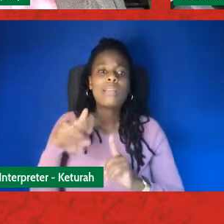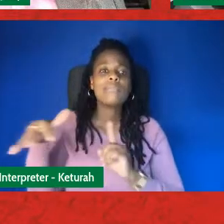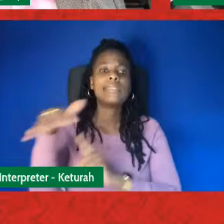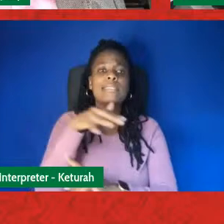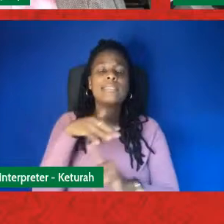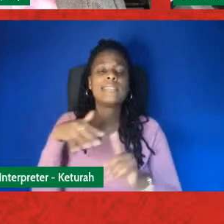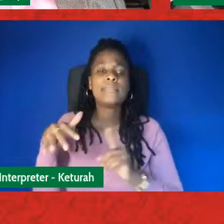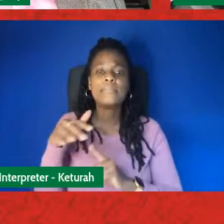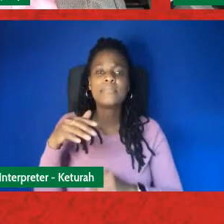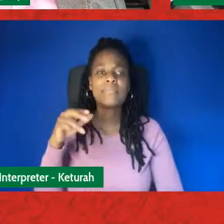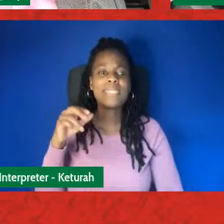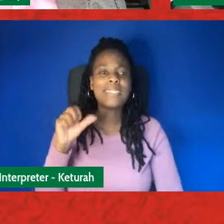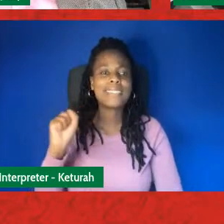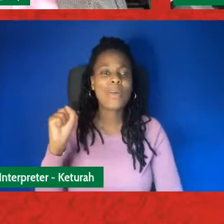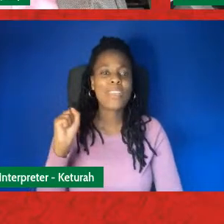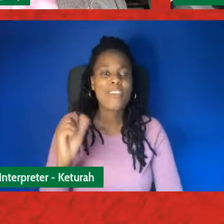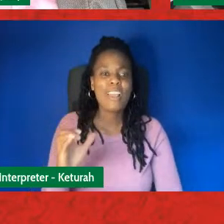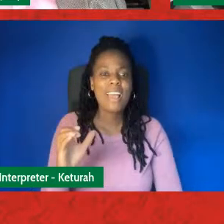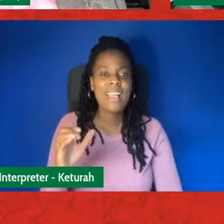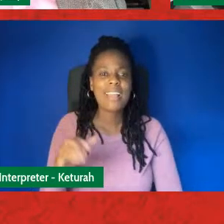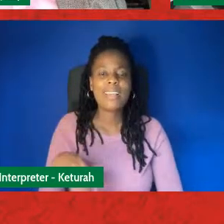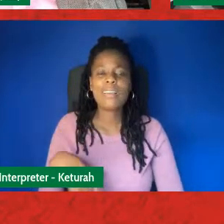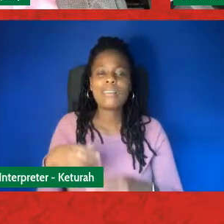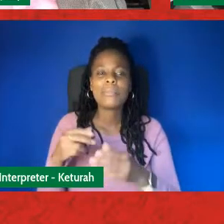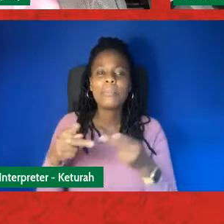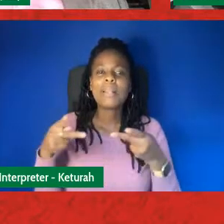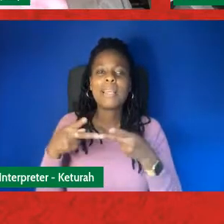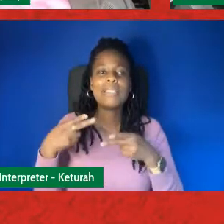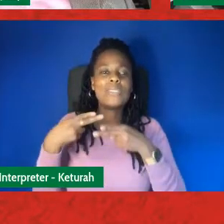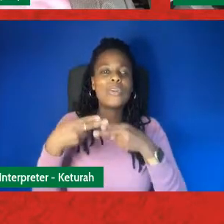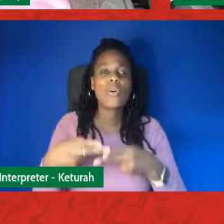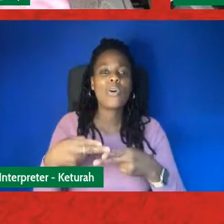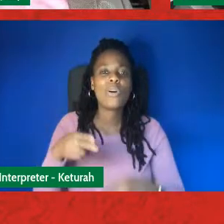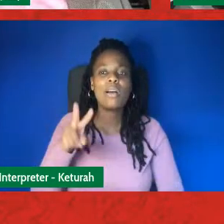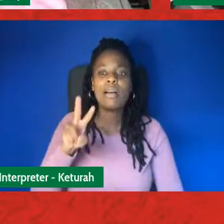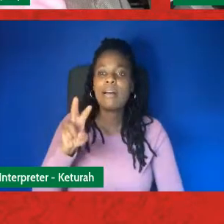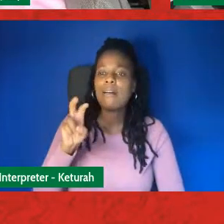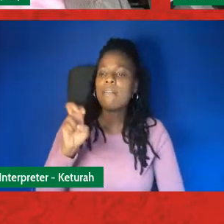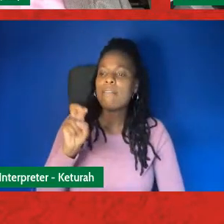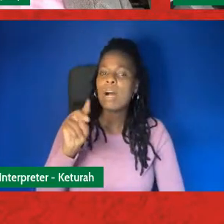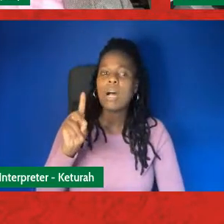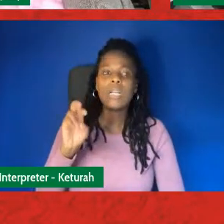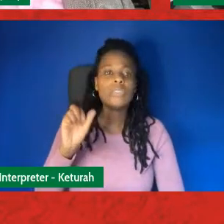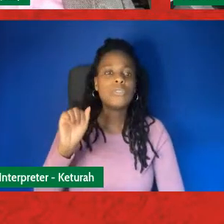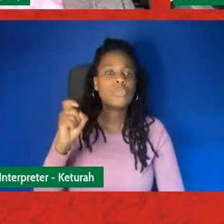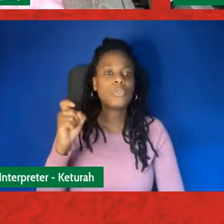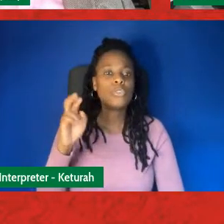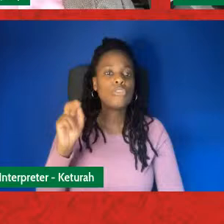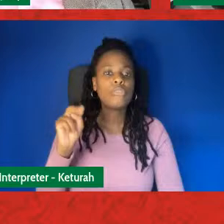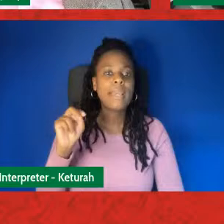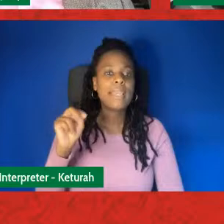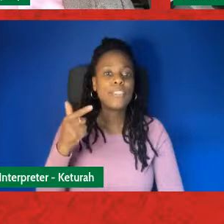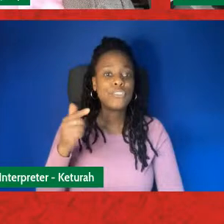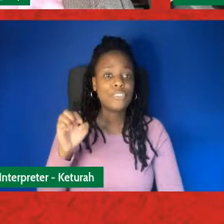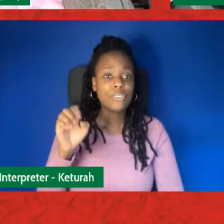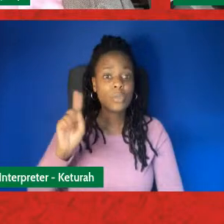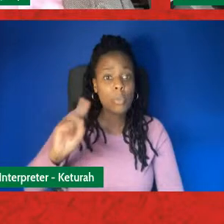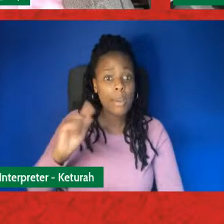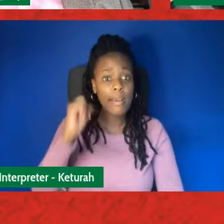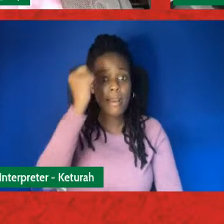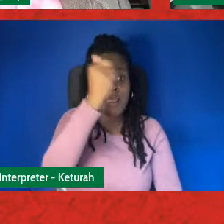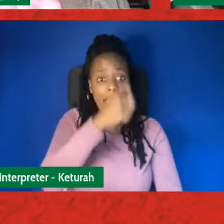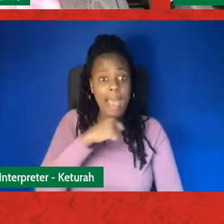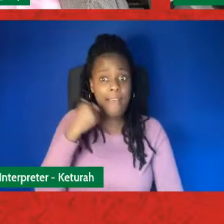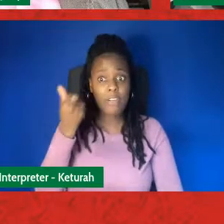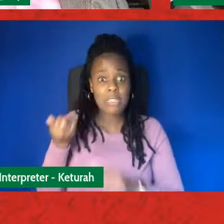called Vendue Range. On the playbill, it's called Vango Range. But the real place is Vendue Range, where a large percentage of Africans